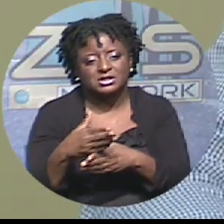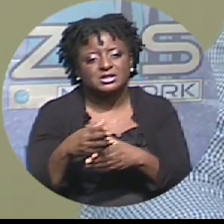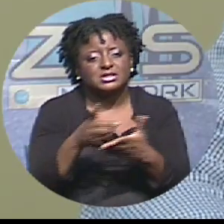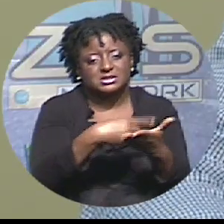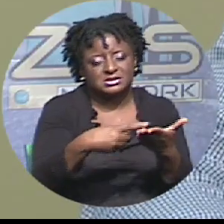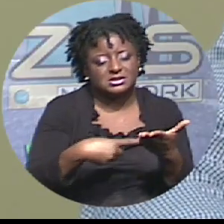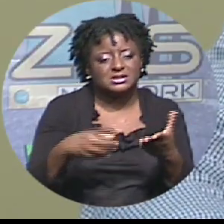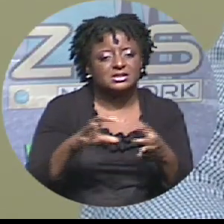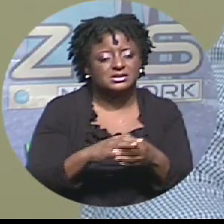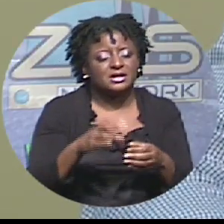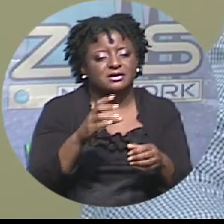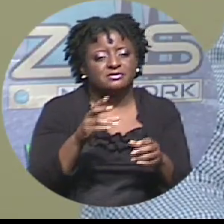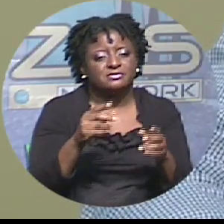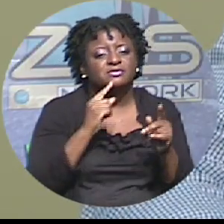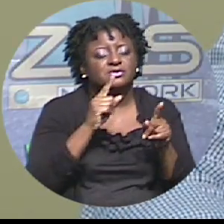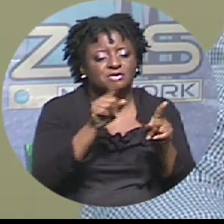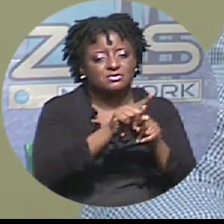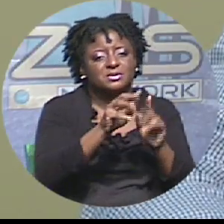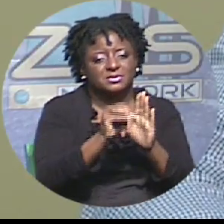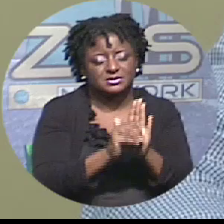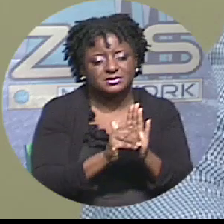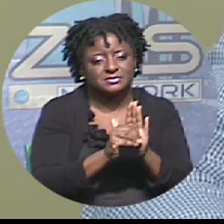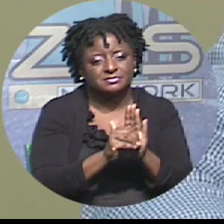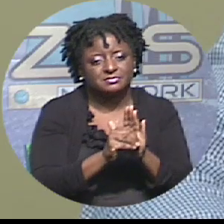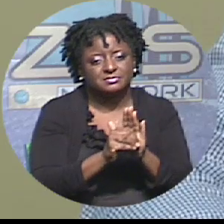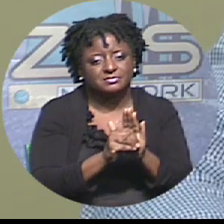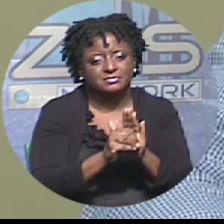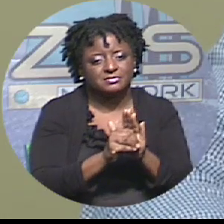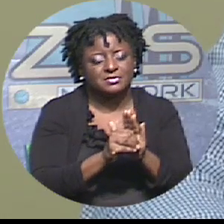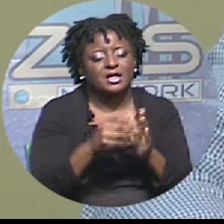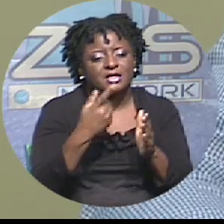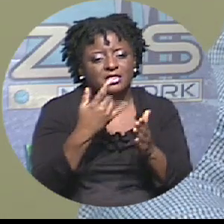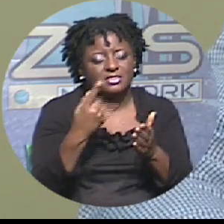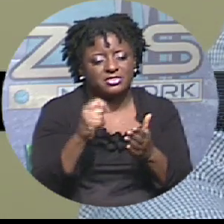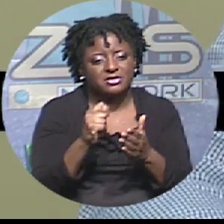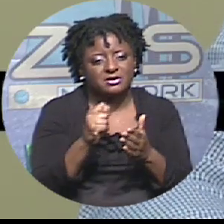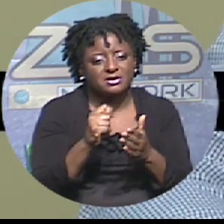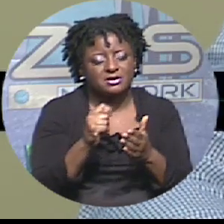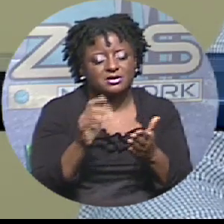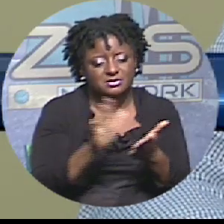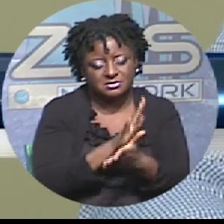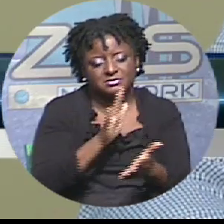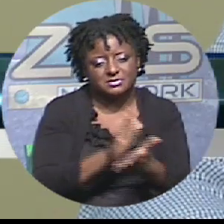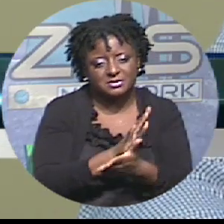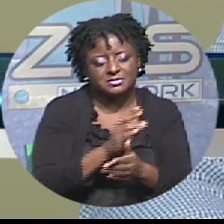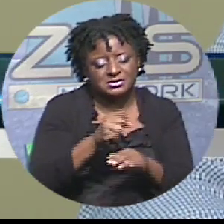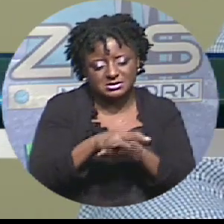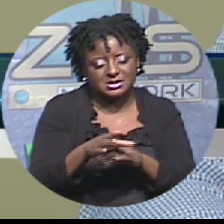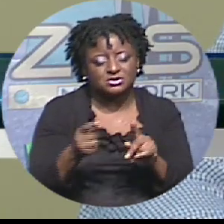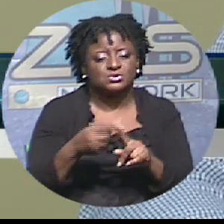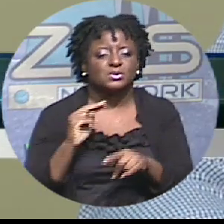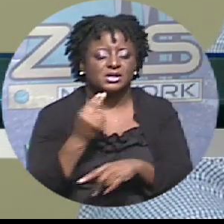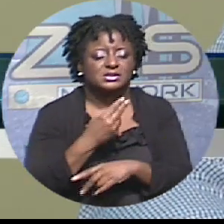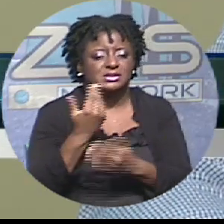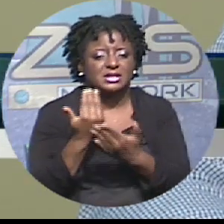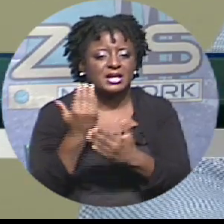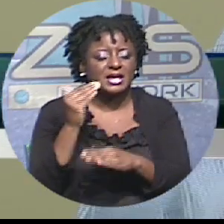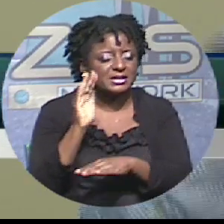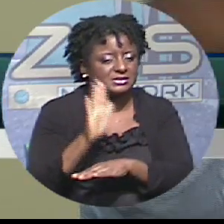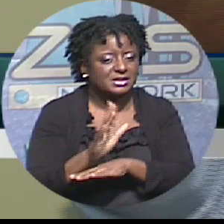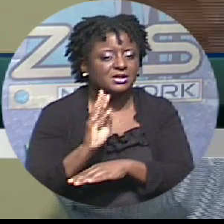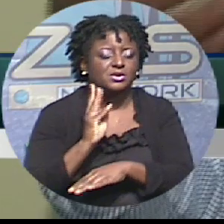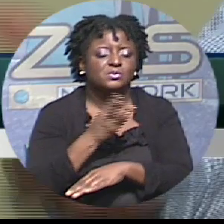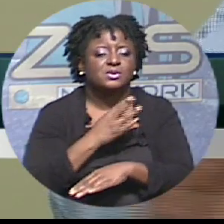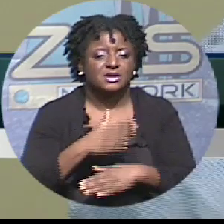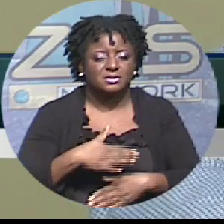And from the announcements and from what we've read from the documents sent to us last night, that we are pleased, certainly, that this